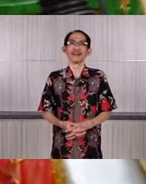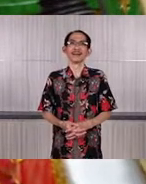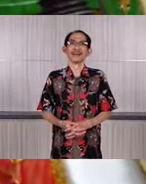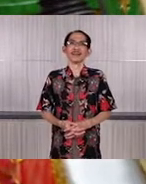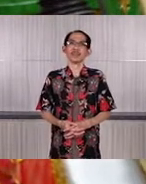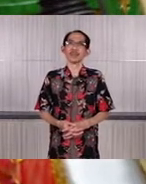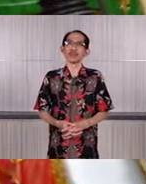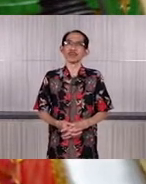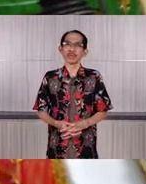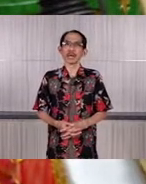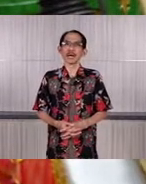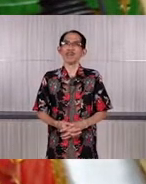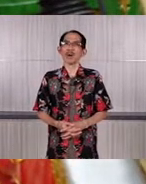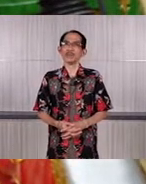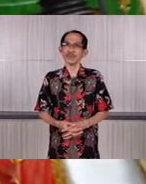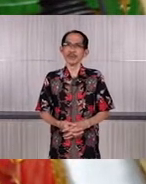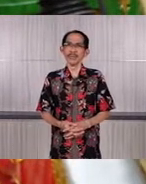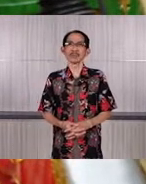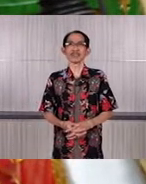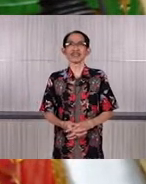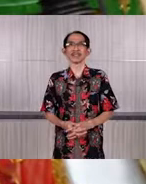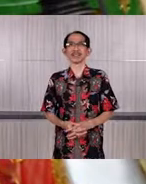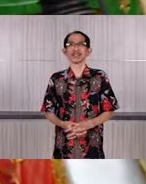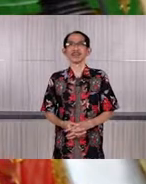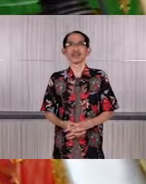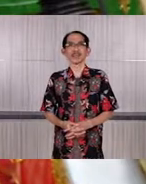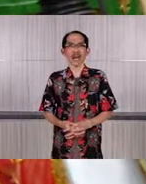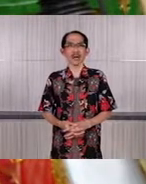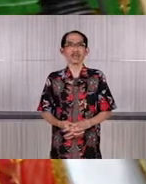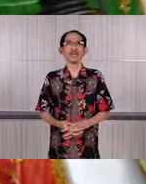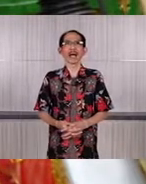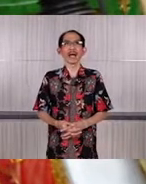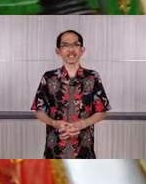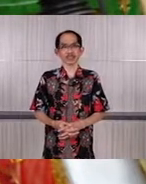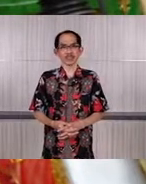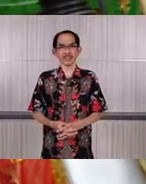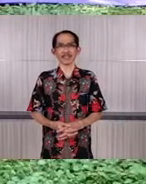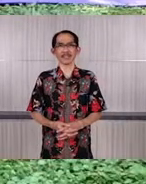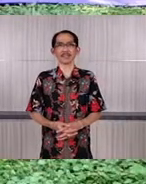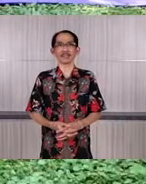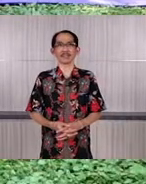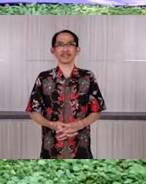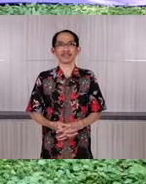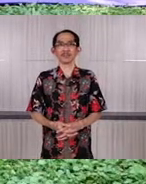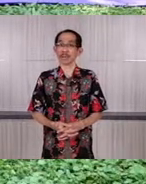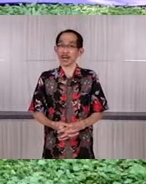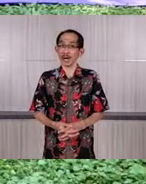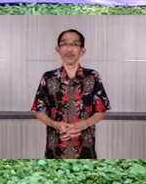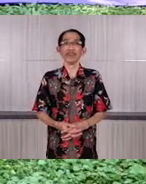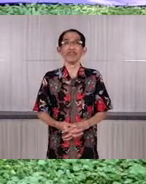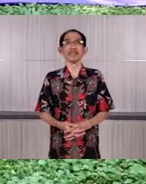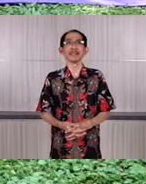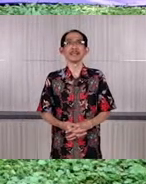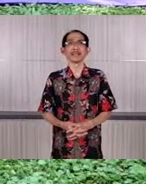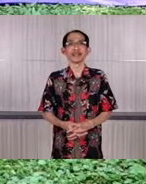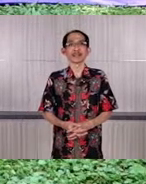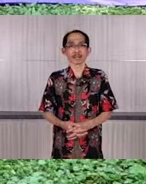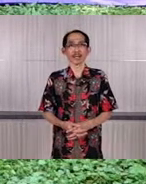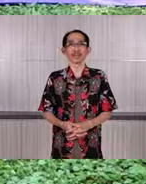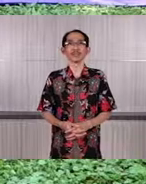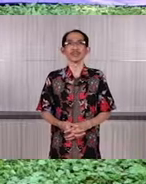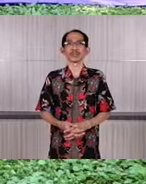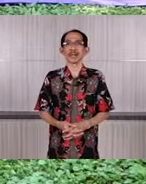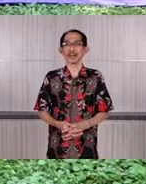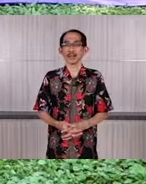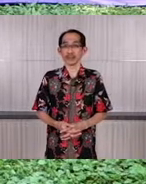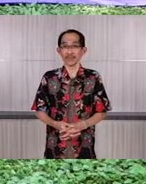are, but to become more fully present with our experiences, with our body,